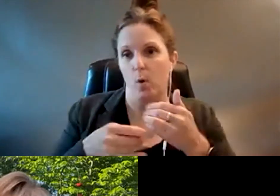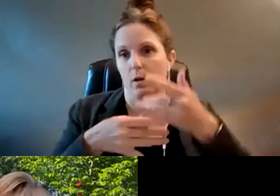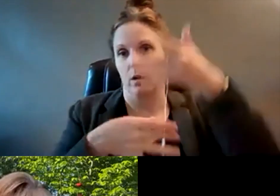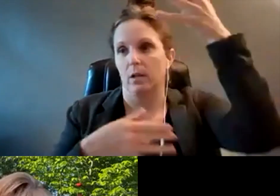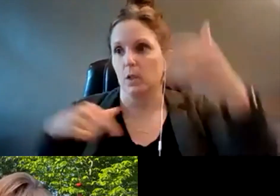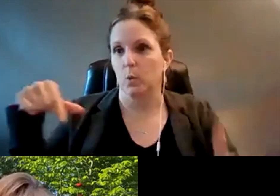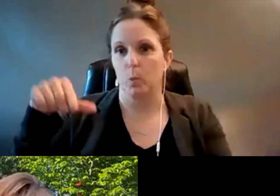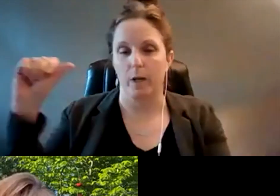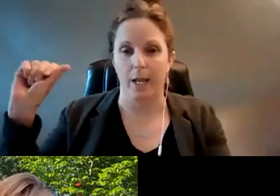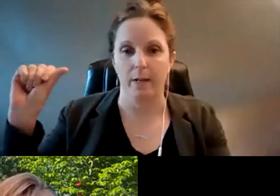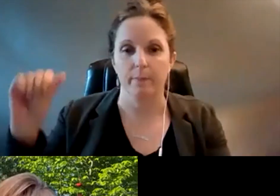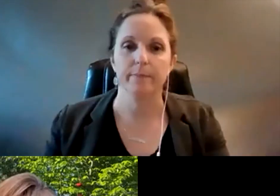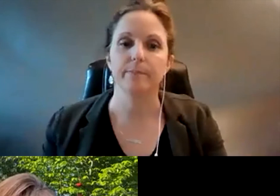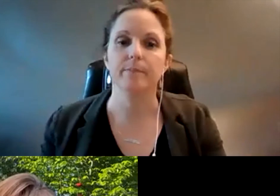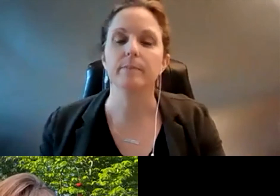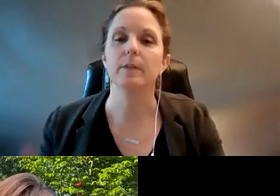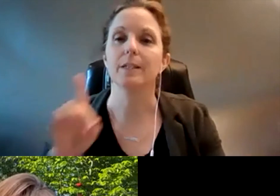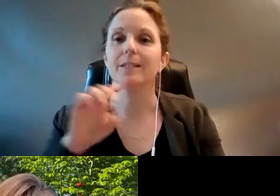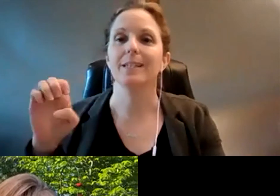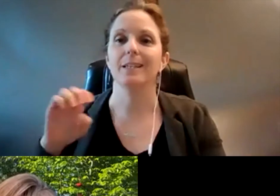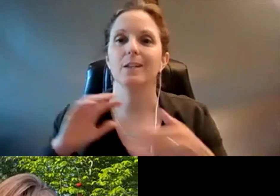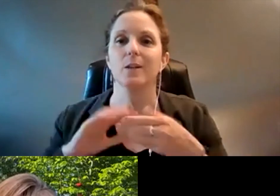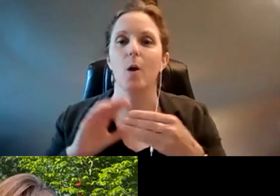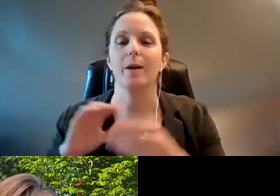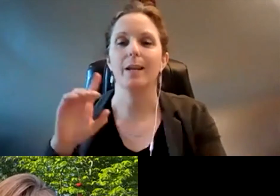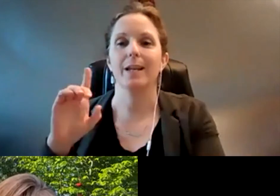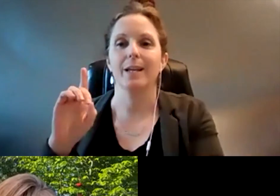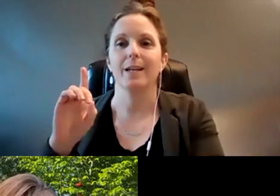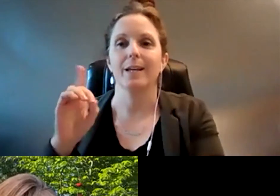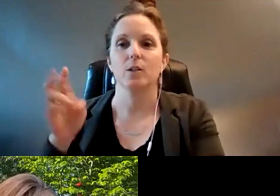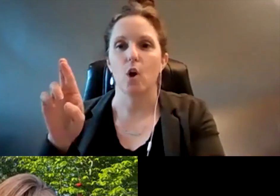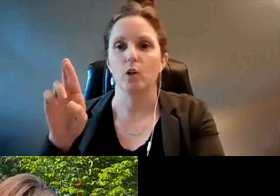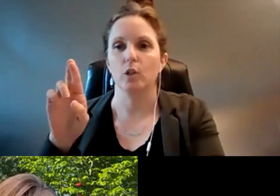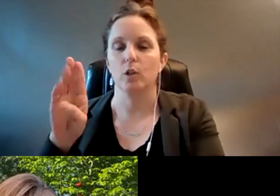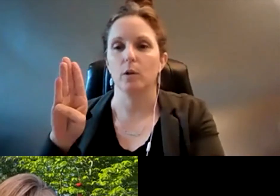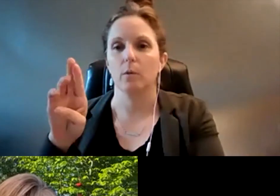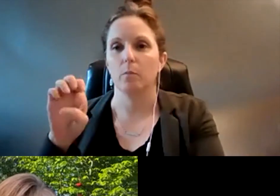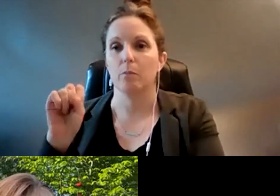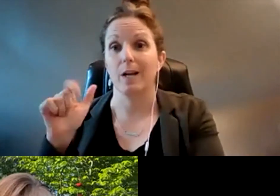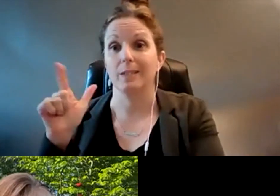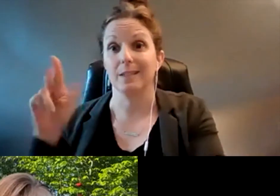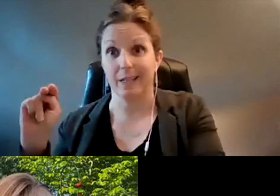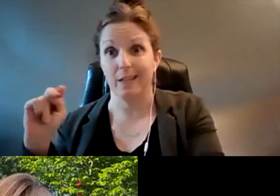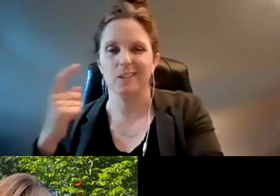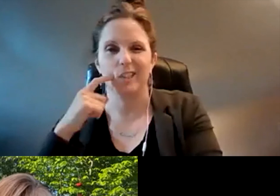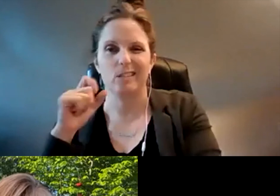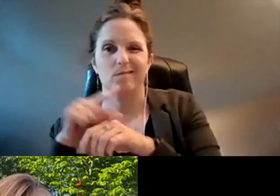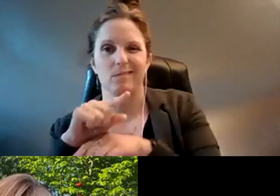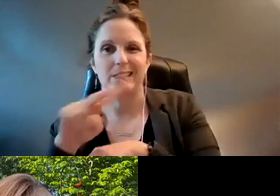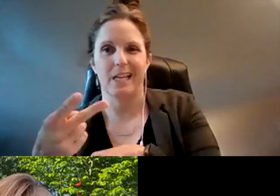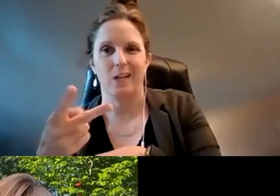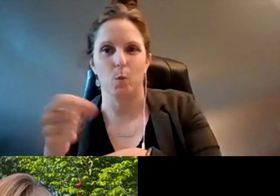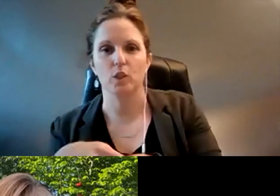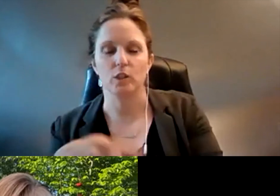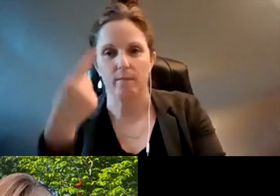about our centers. So we'll give a few moments for those to accumulate.